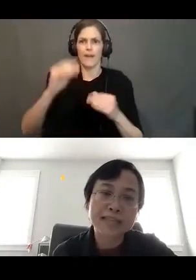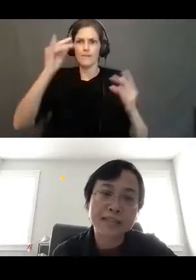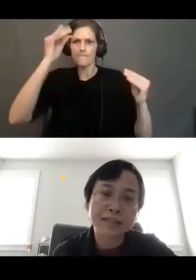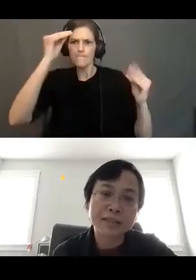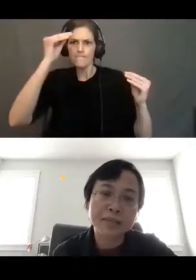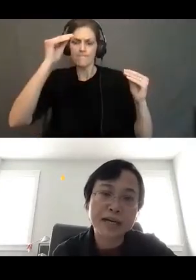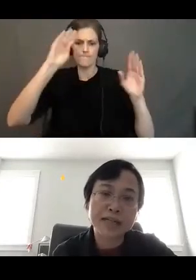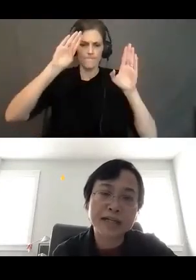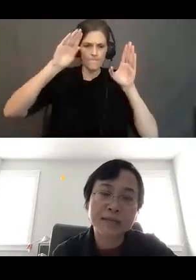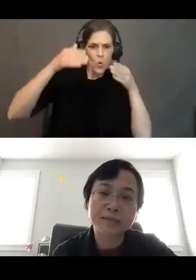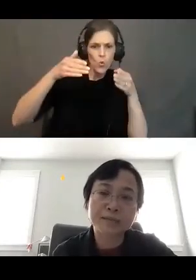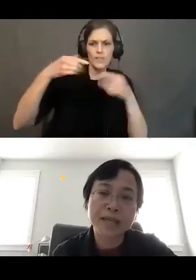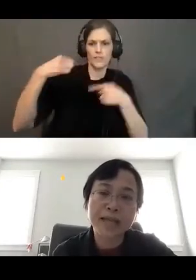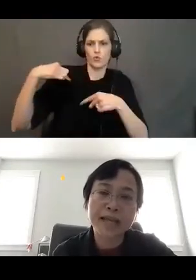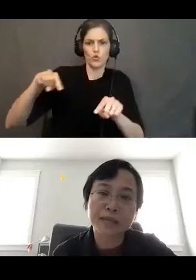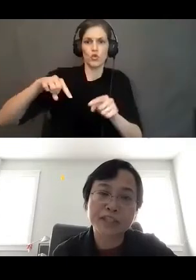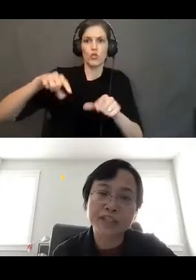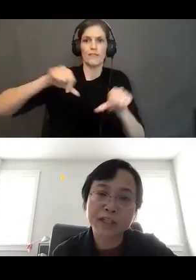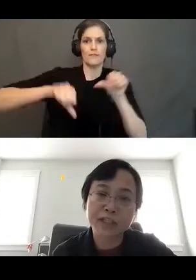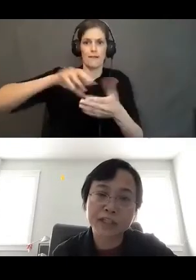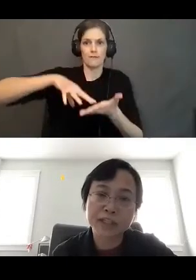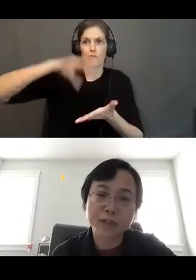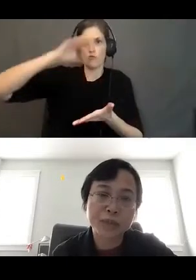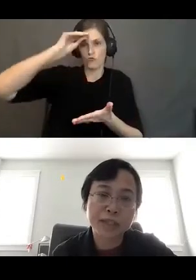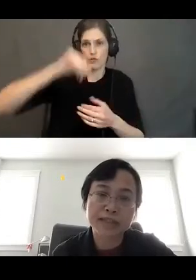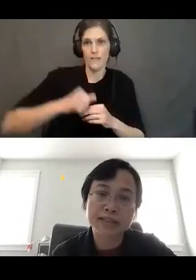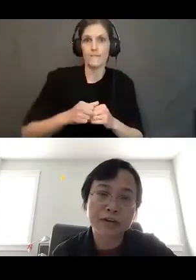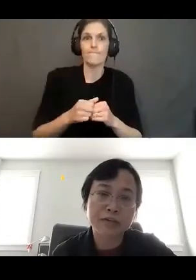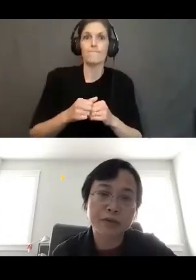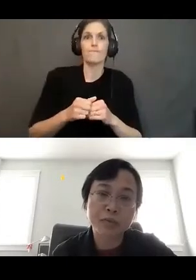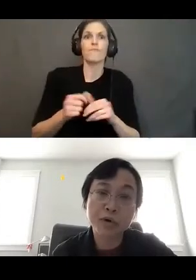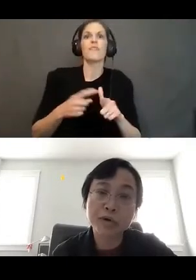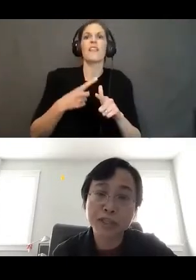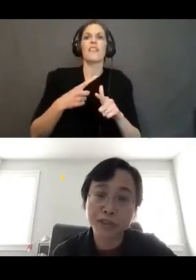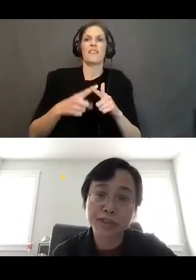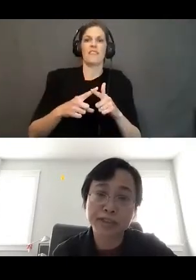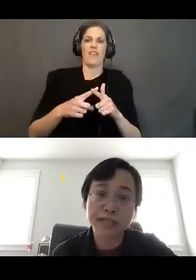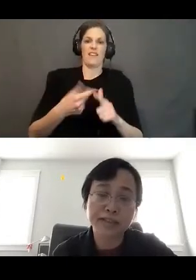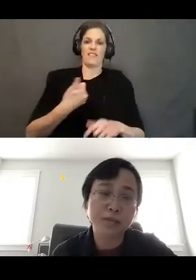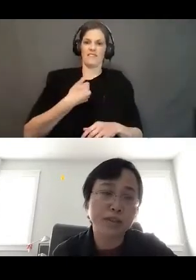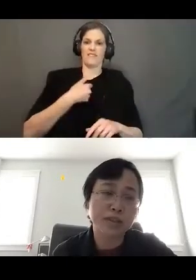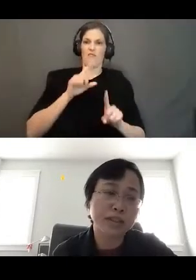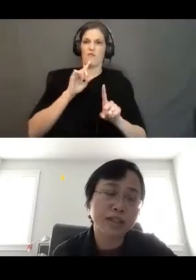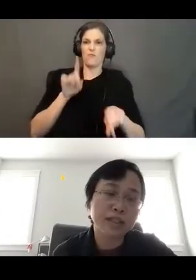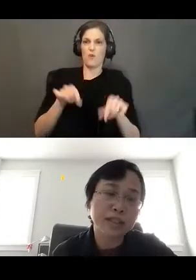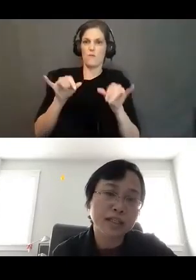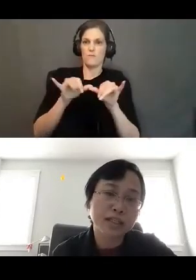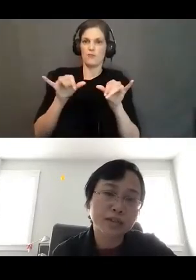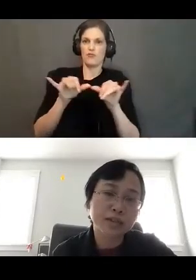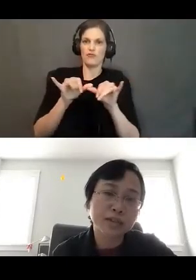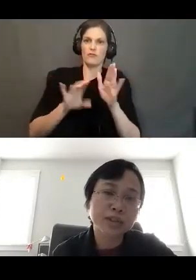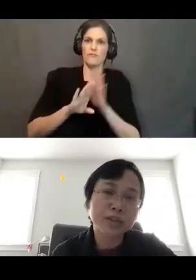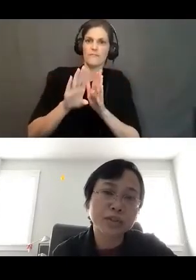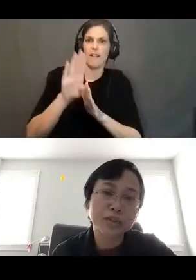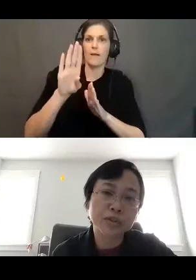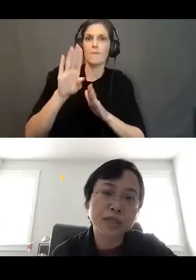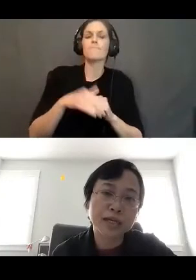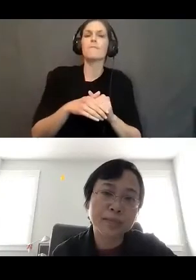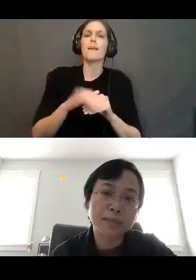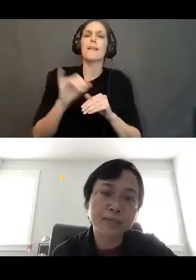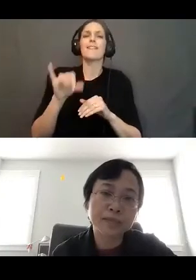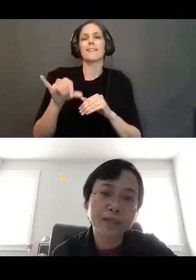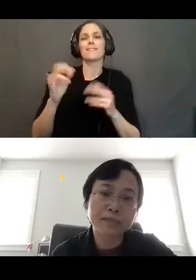science learning by, and then we start construct self-report measures as what